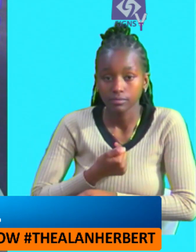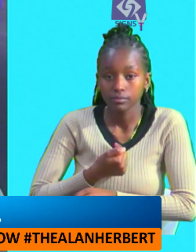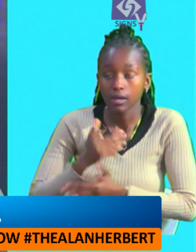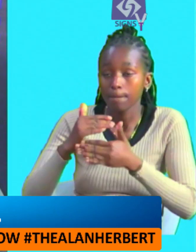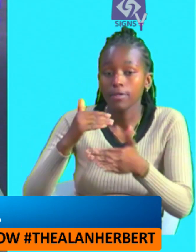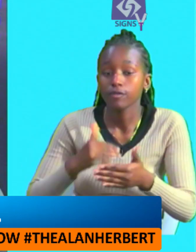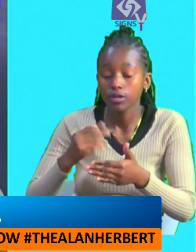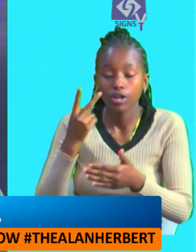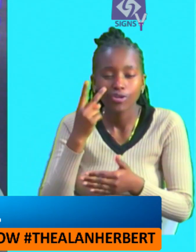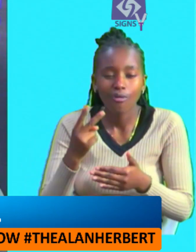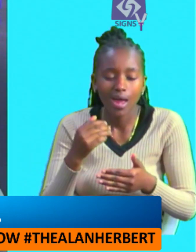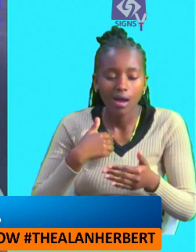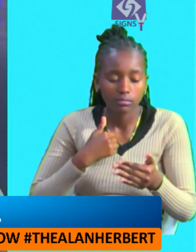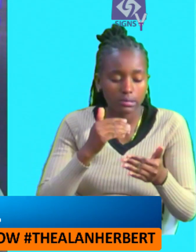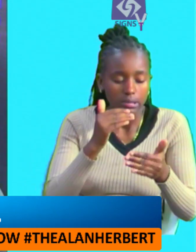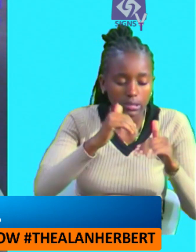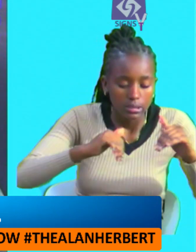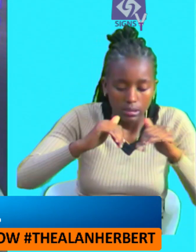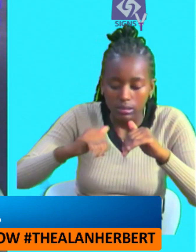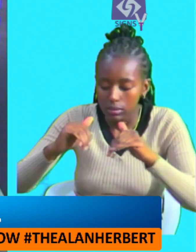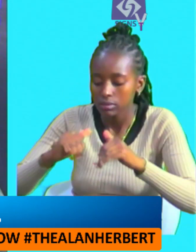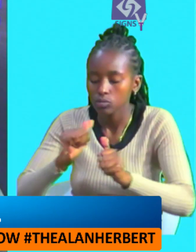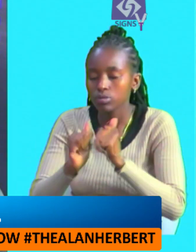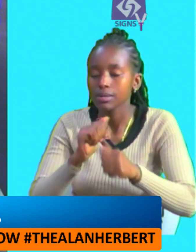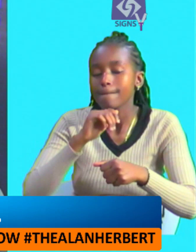kawaida. Tarazo wa kiboko na sawa sawa.